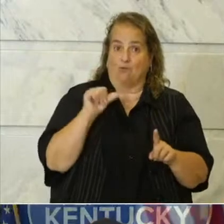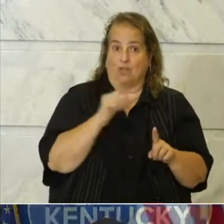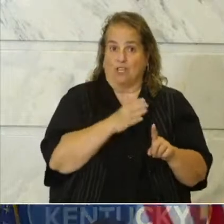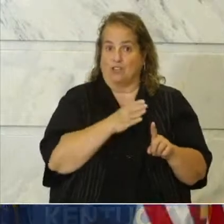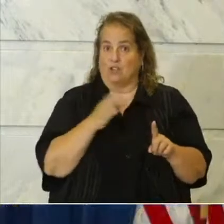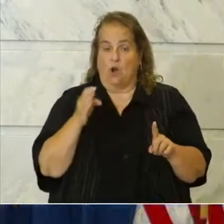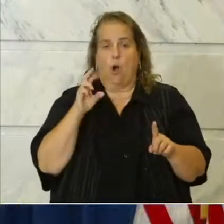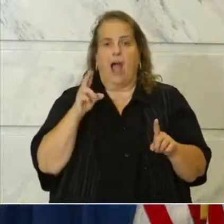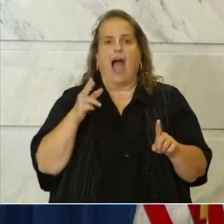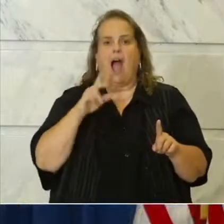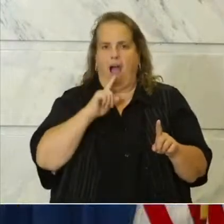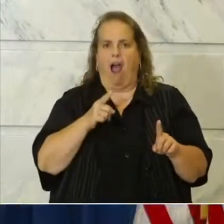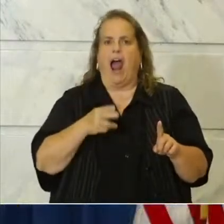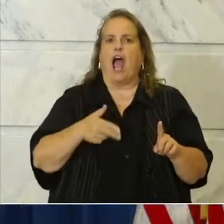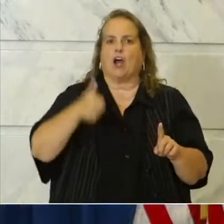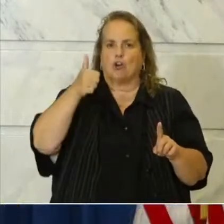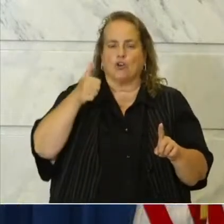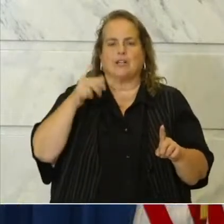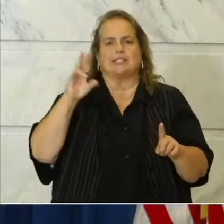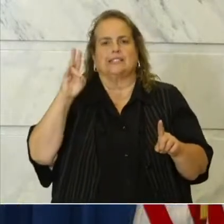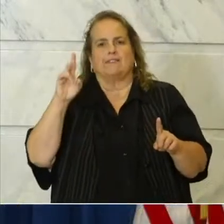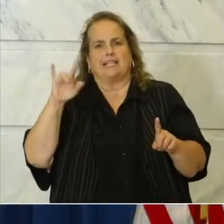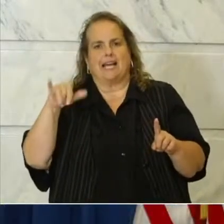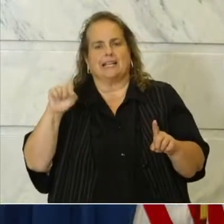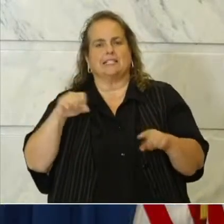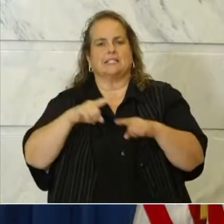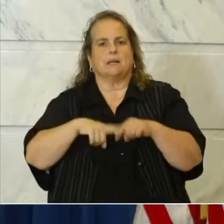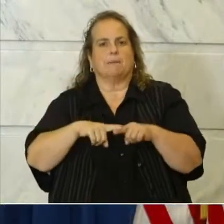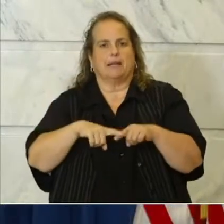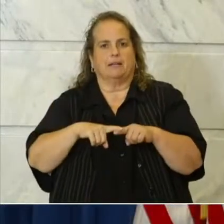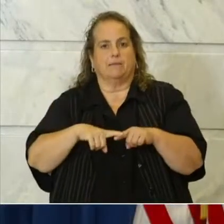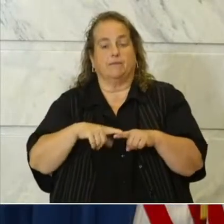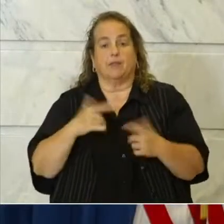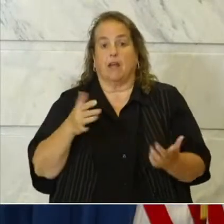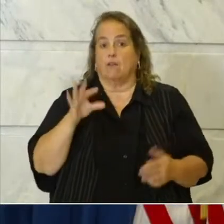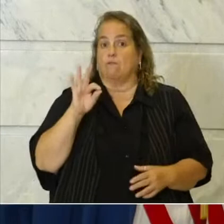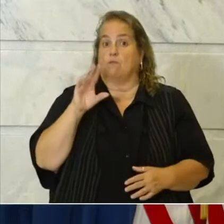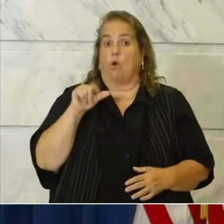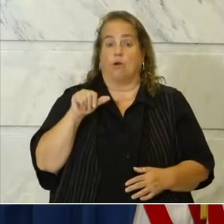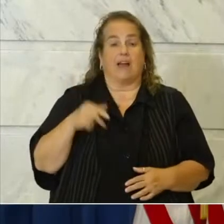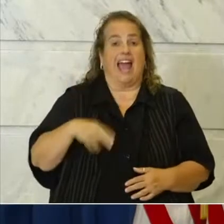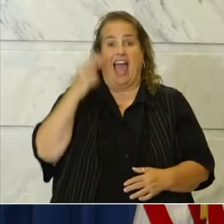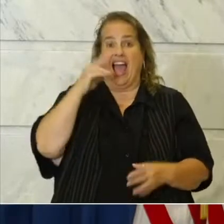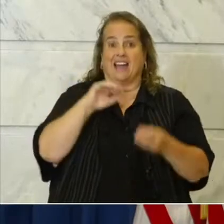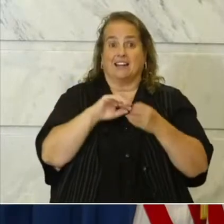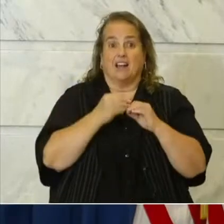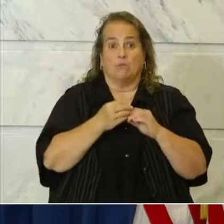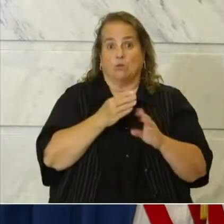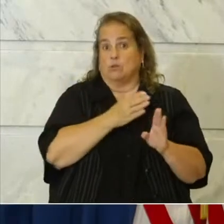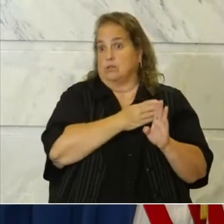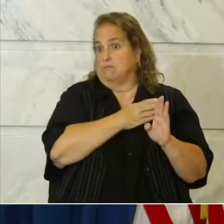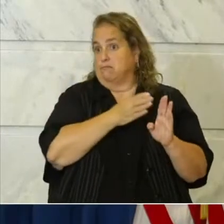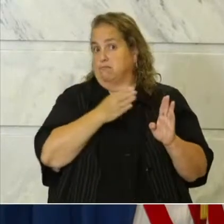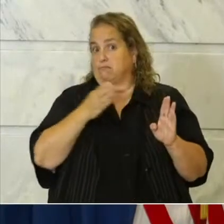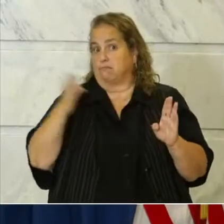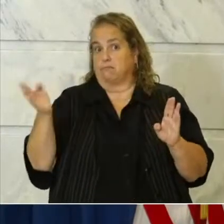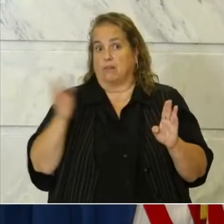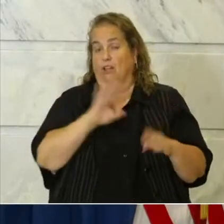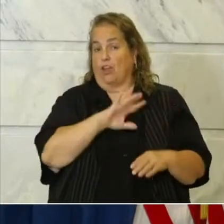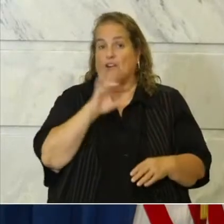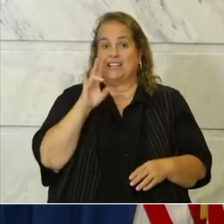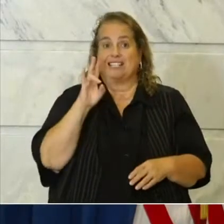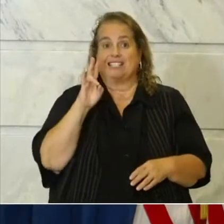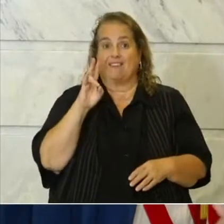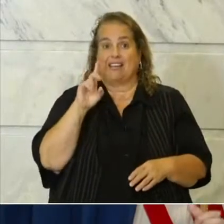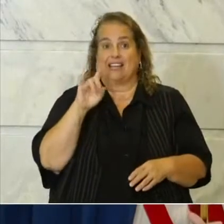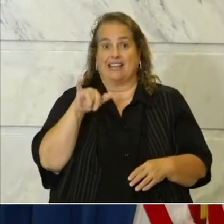are higher as well. On a 7, it depends. Florida has had such high numbers at different parts, a 7-day average might actually